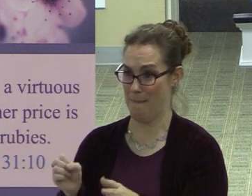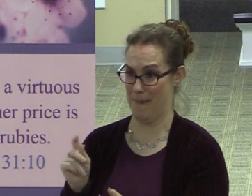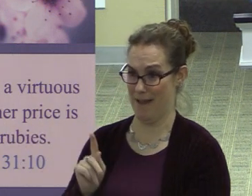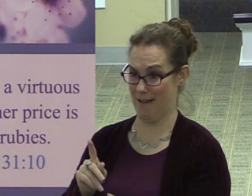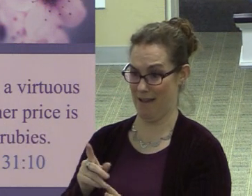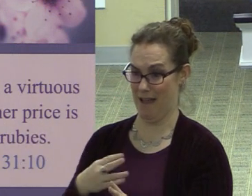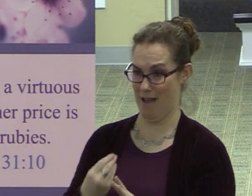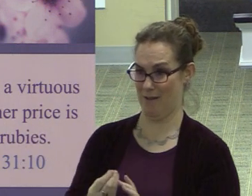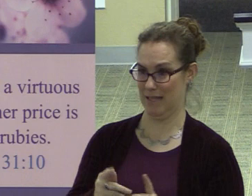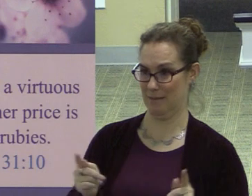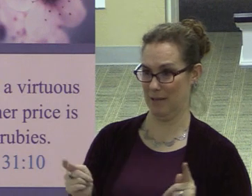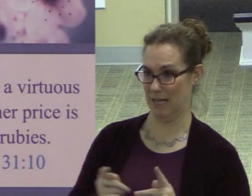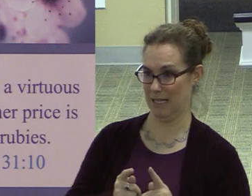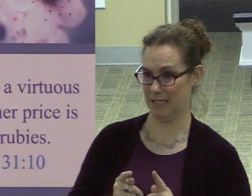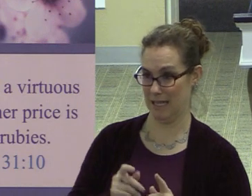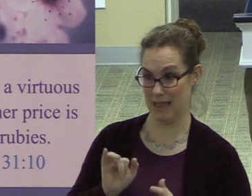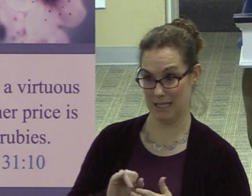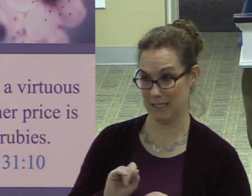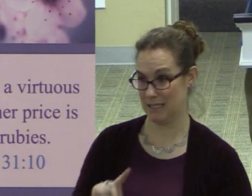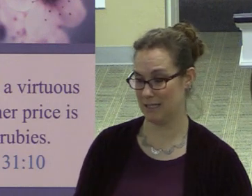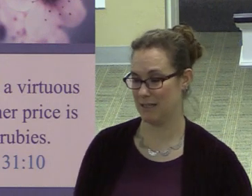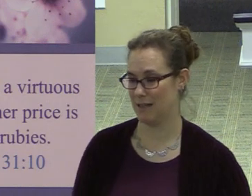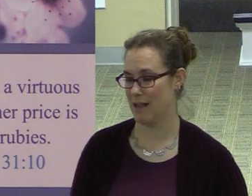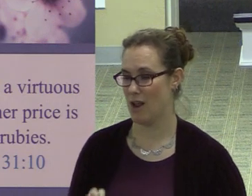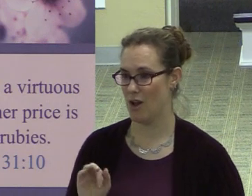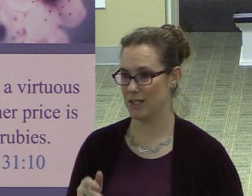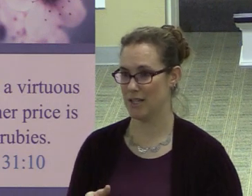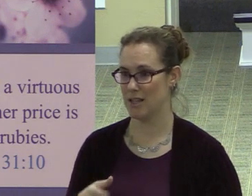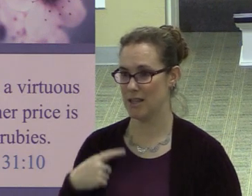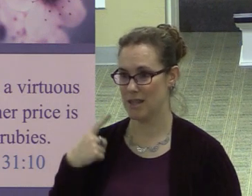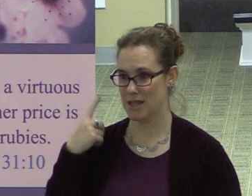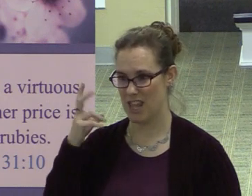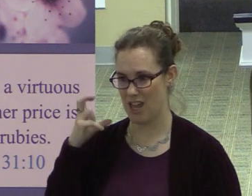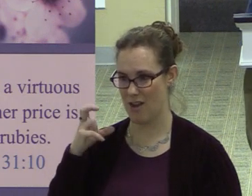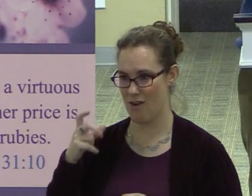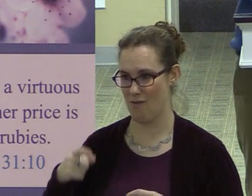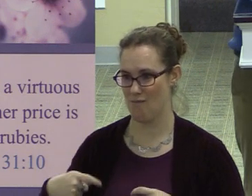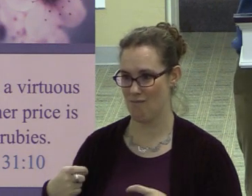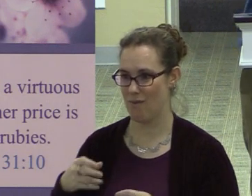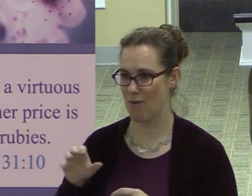That's it. And all of a sudden, they hear rumblings.